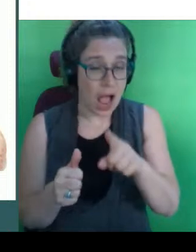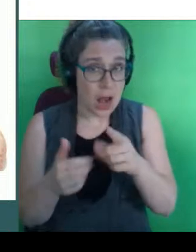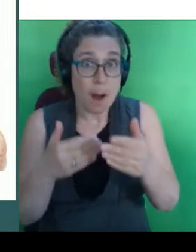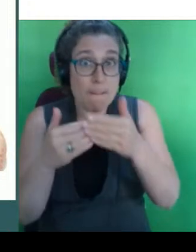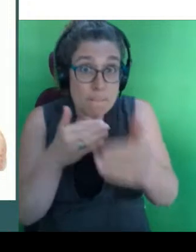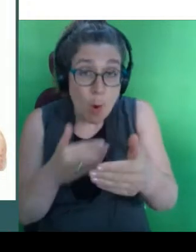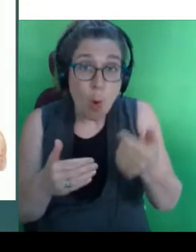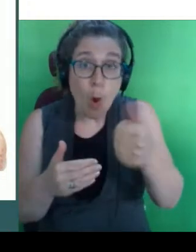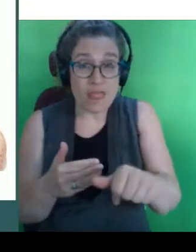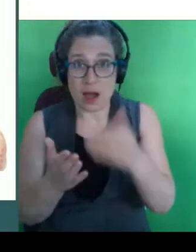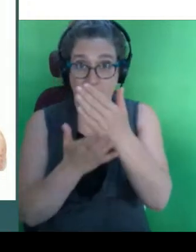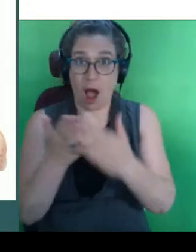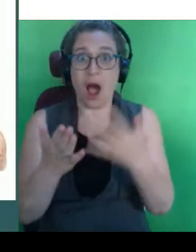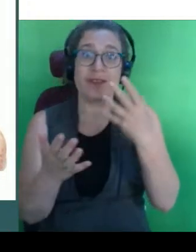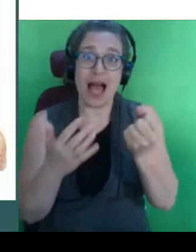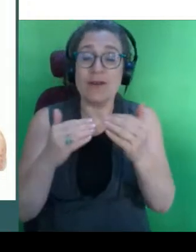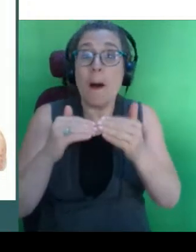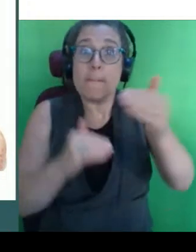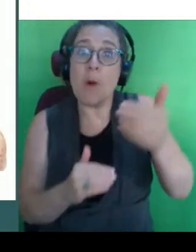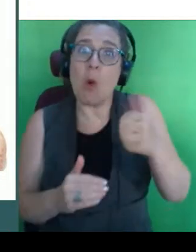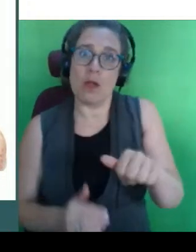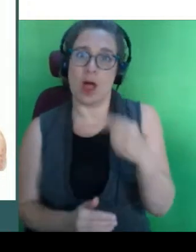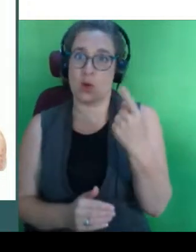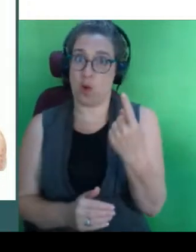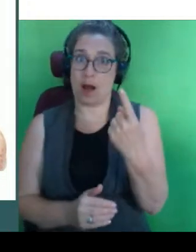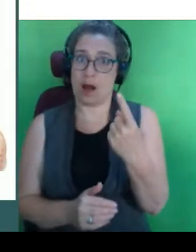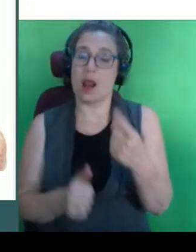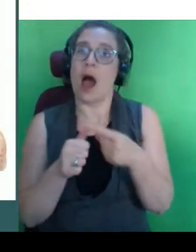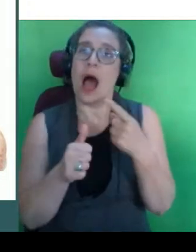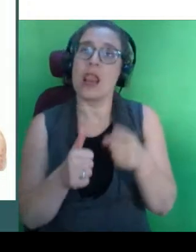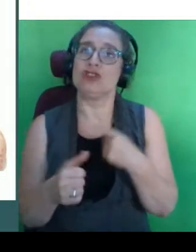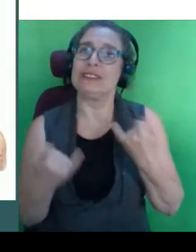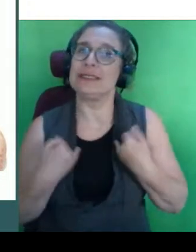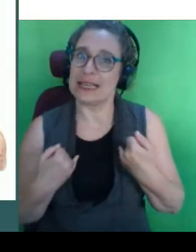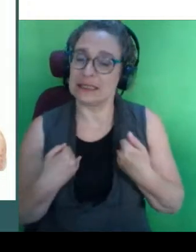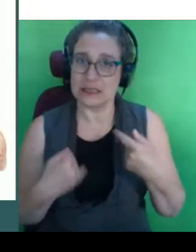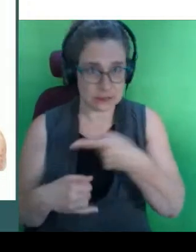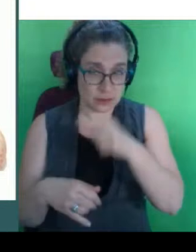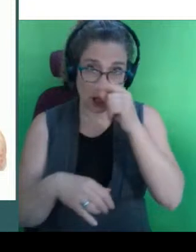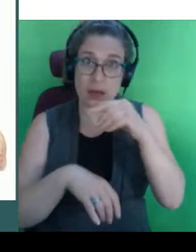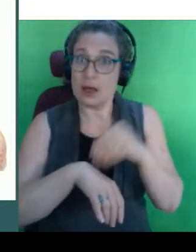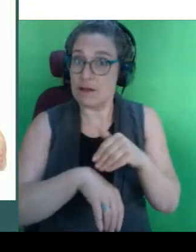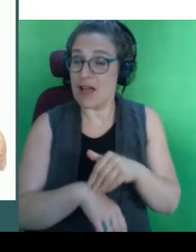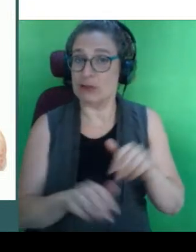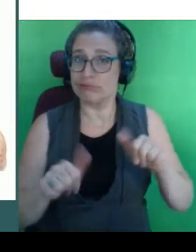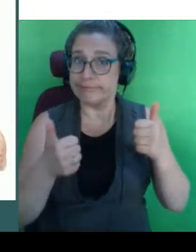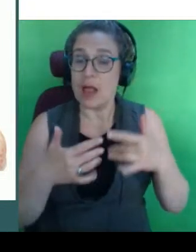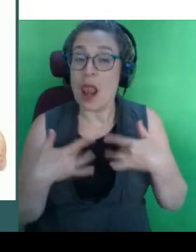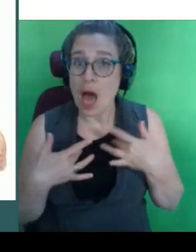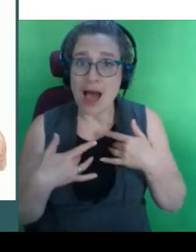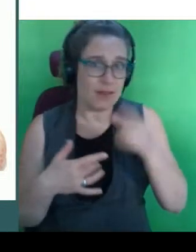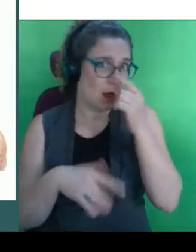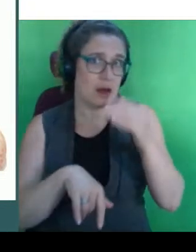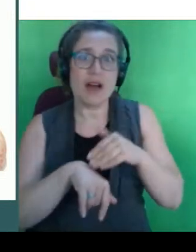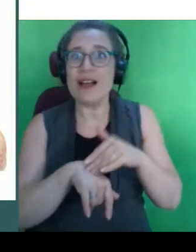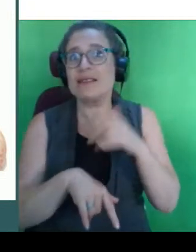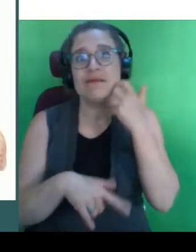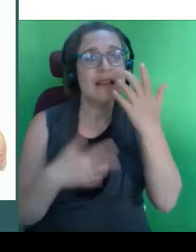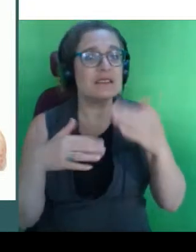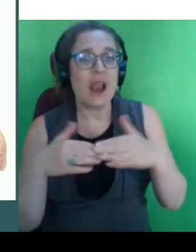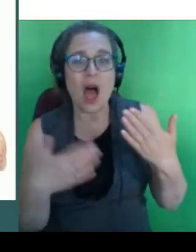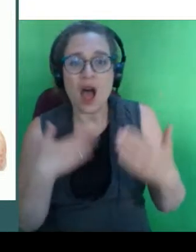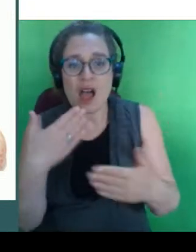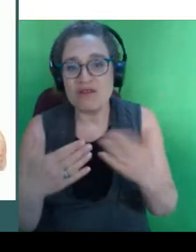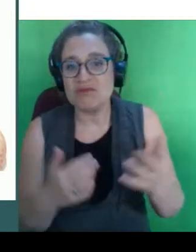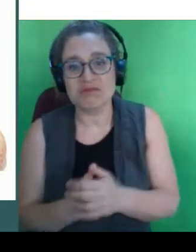disease. And we know that allergies have a huge impact on quality of life and daily activities, including school, work, sleep, and of